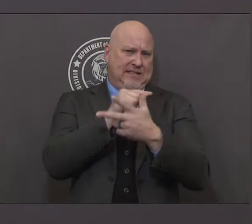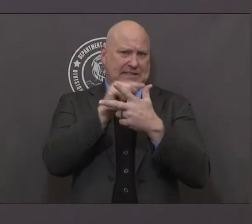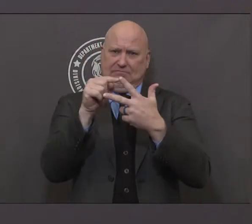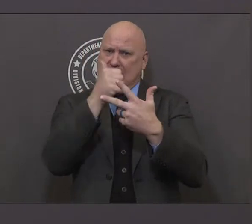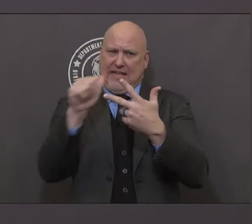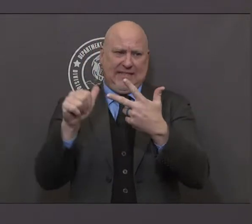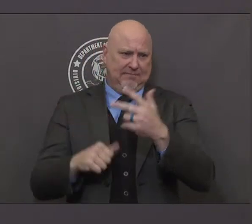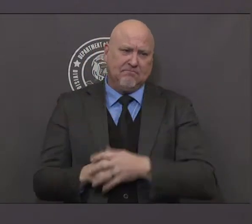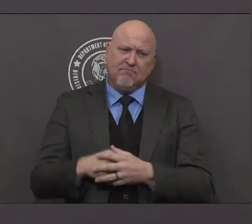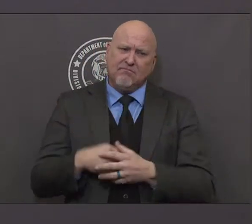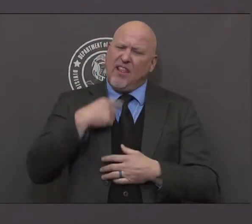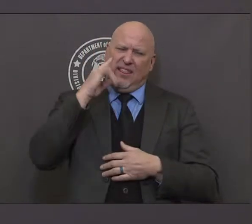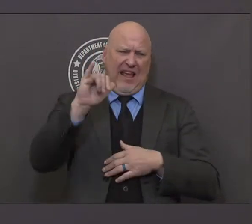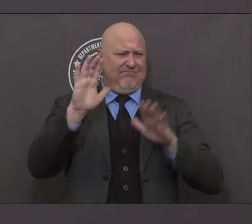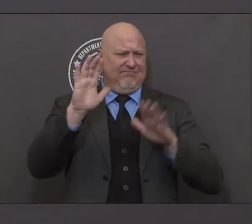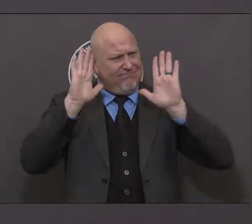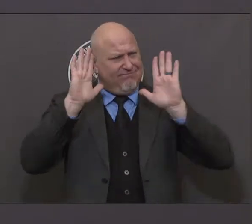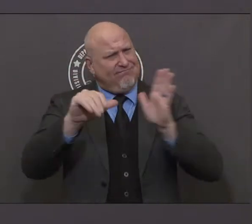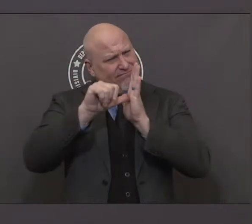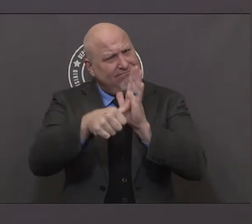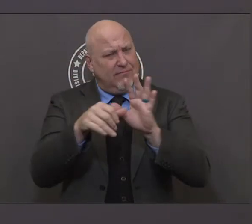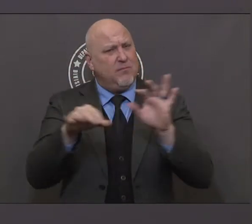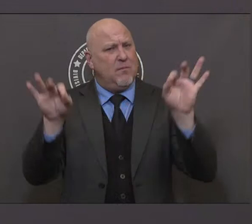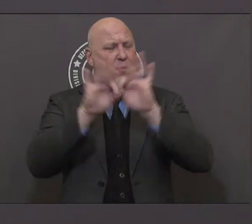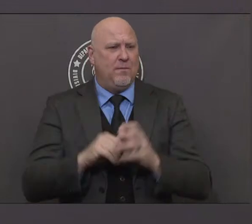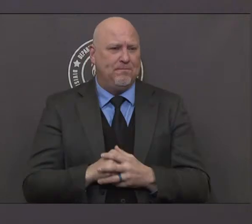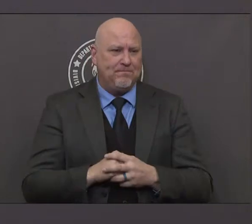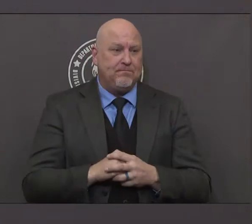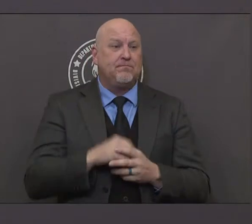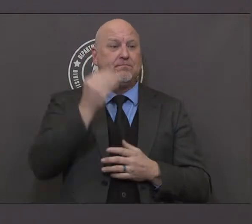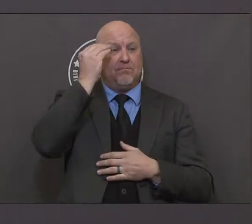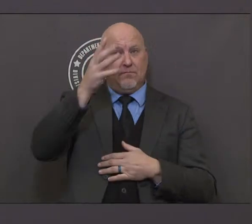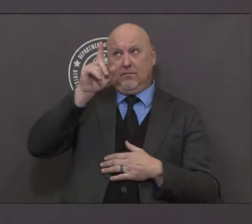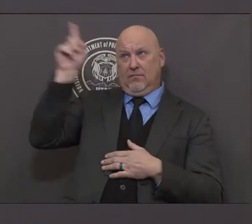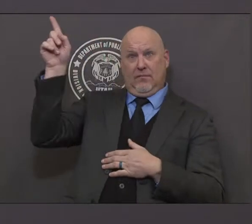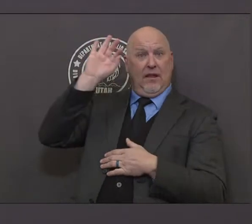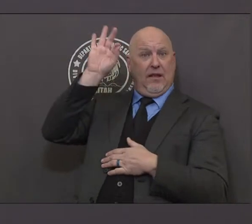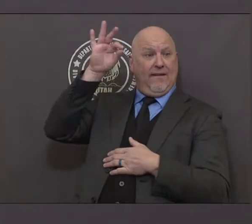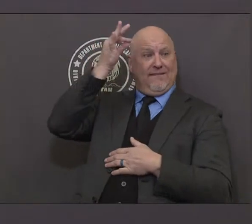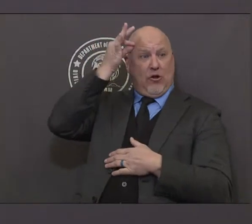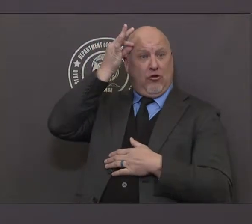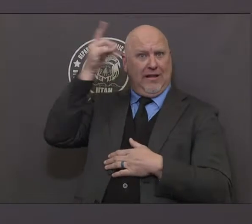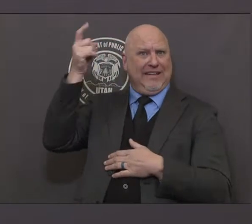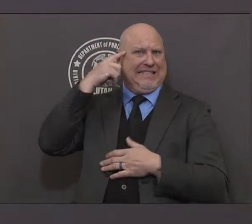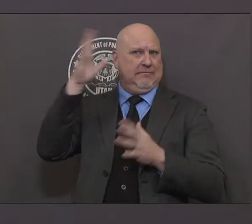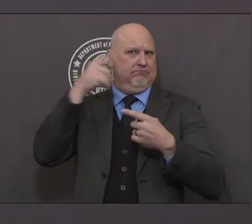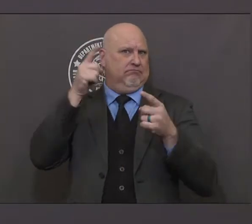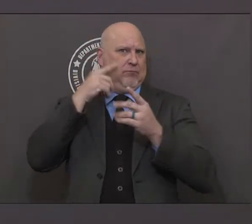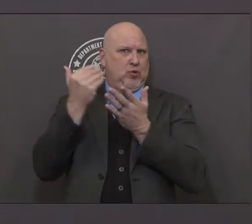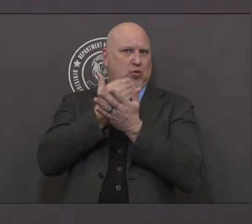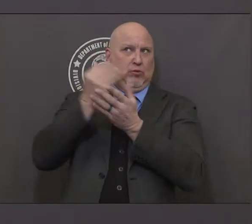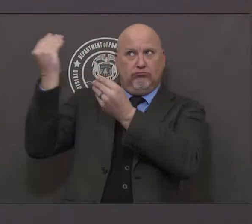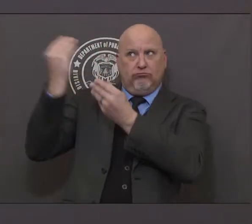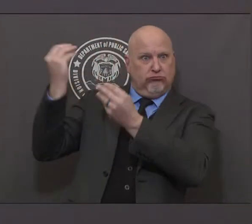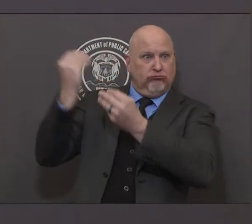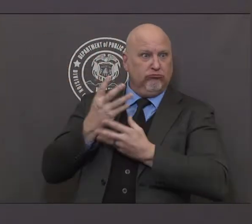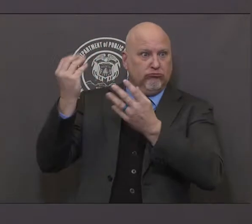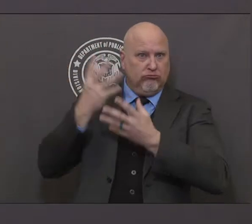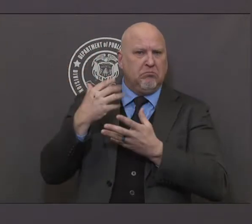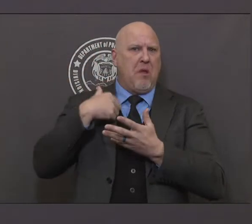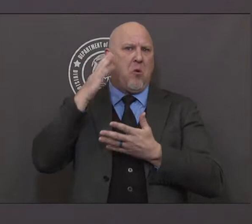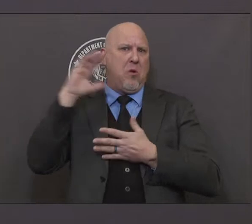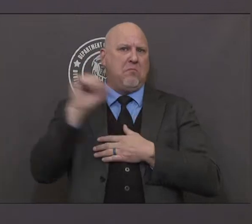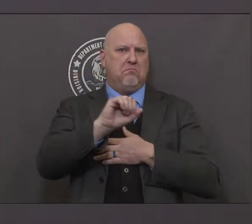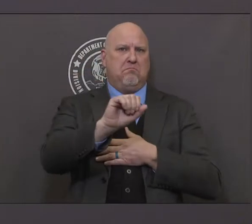we're excited about that. Now, federal government has made several announcements, and we want to share those with you, as well as,